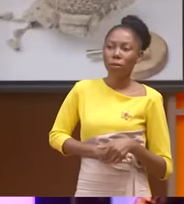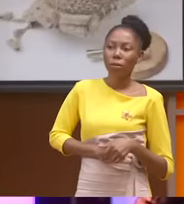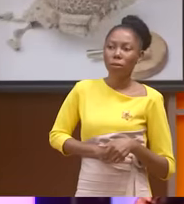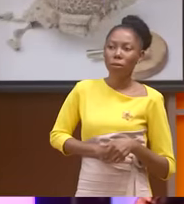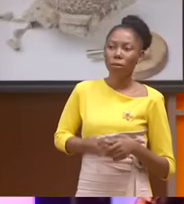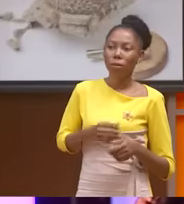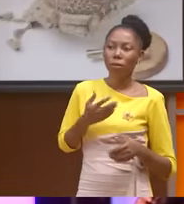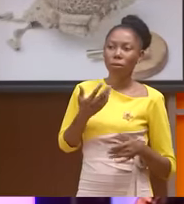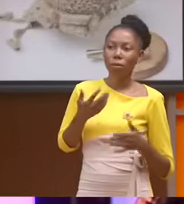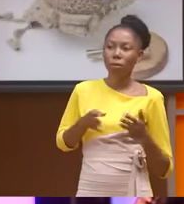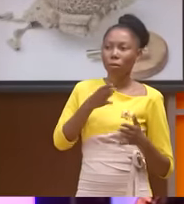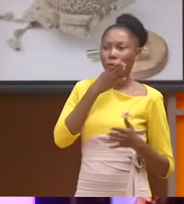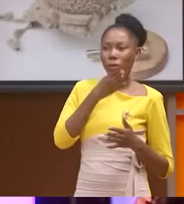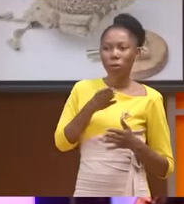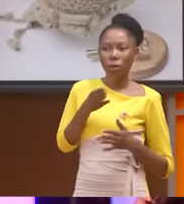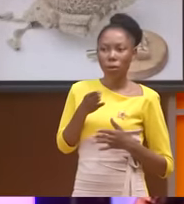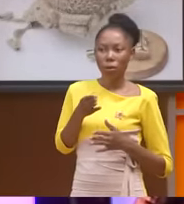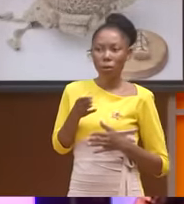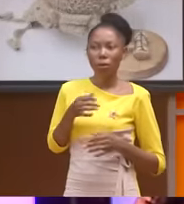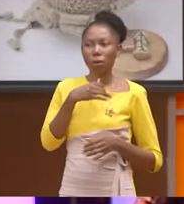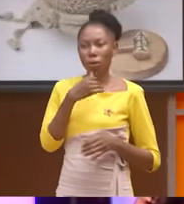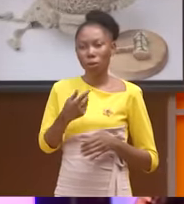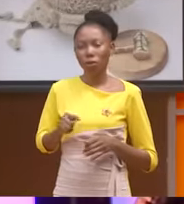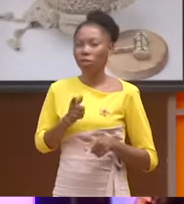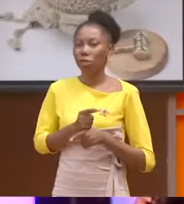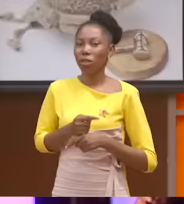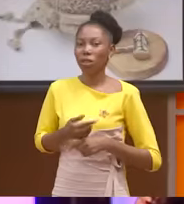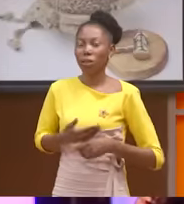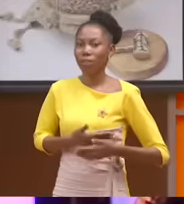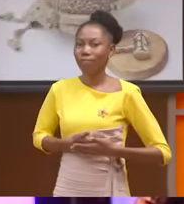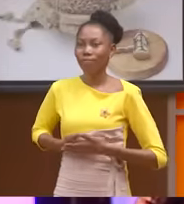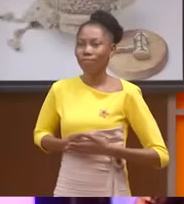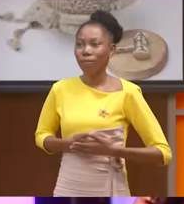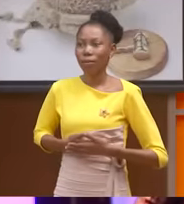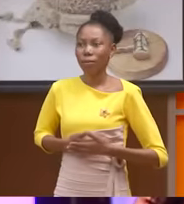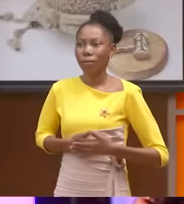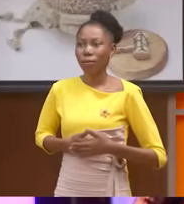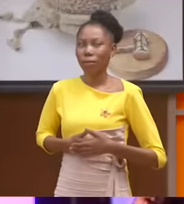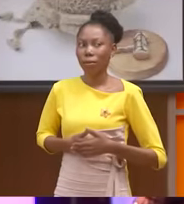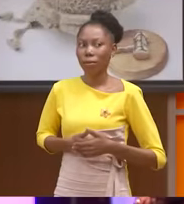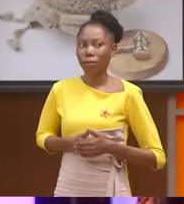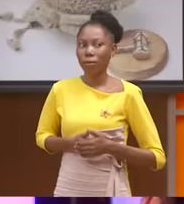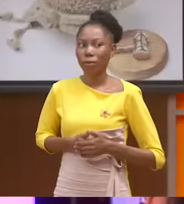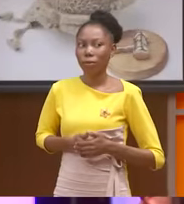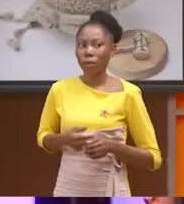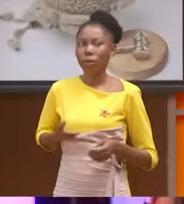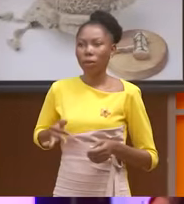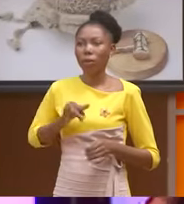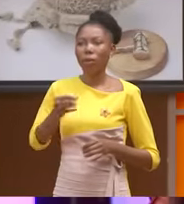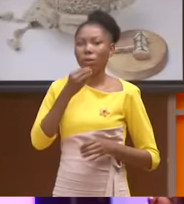It didn't last. It's golden. Then they were very much little. Because so now they eat